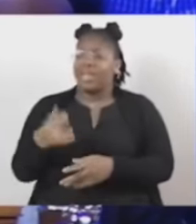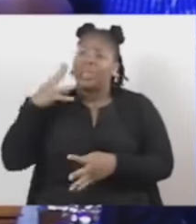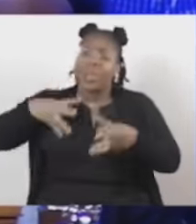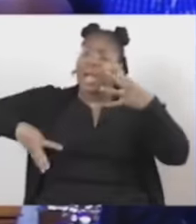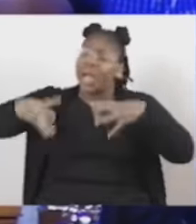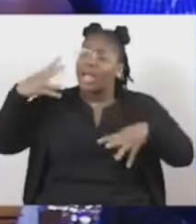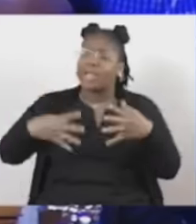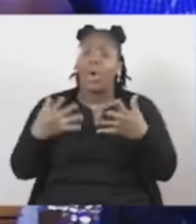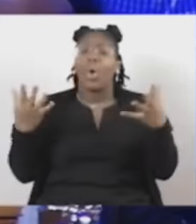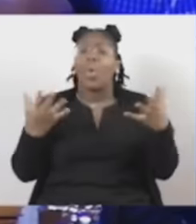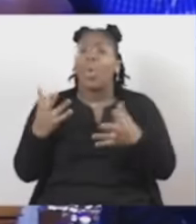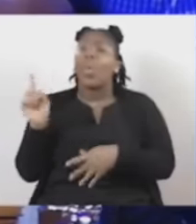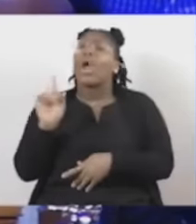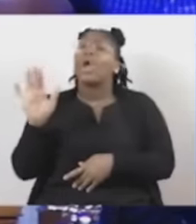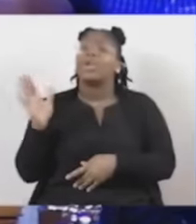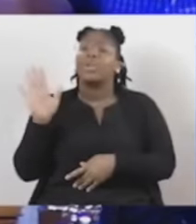Is it all right that I go this slow?